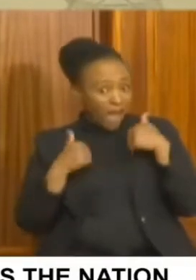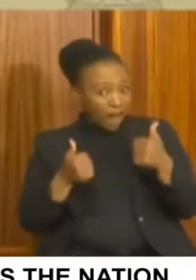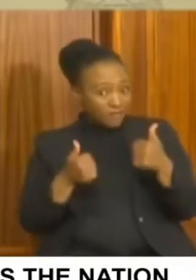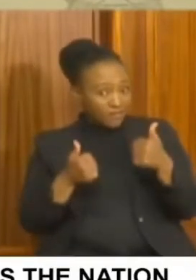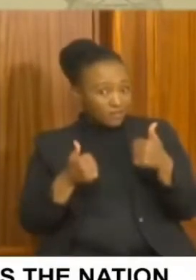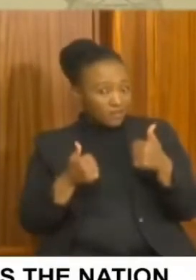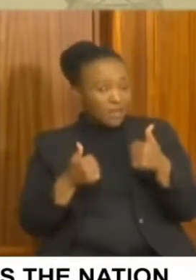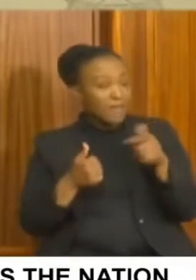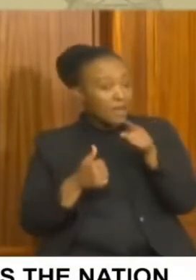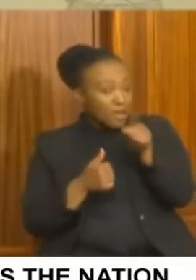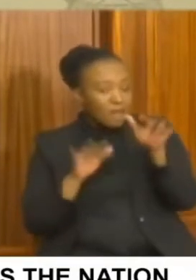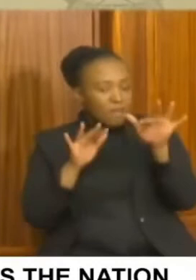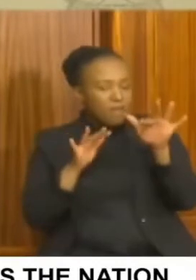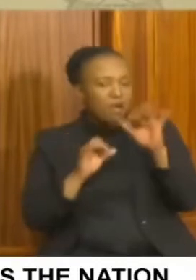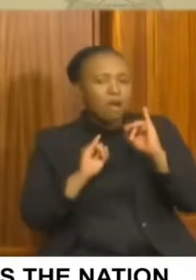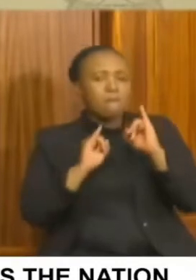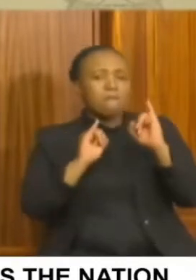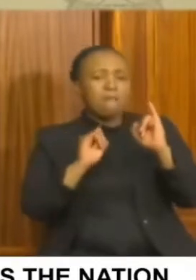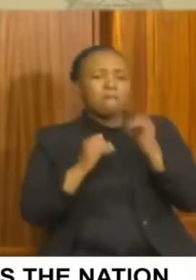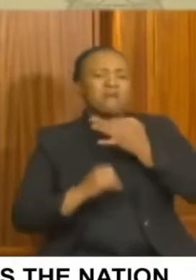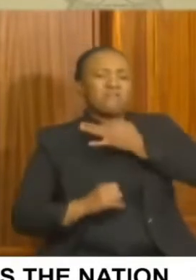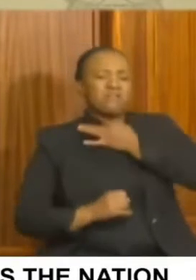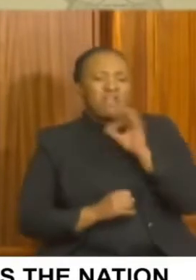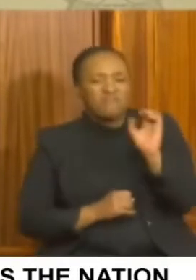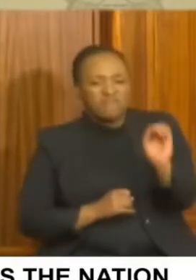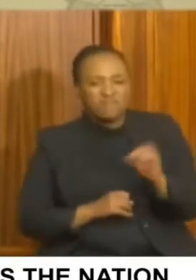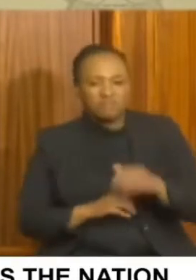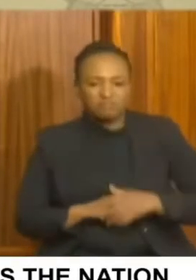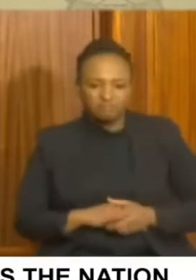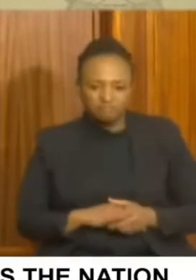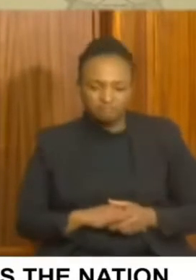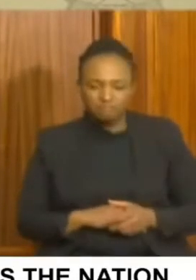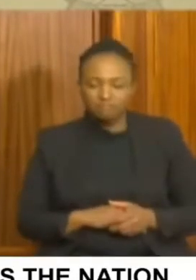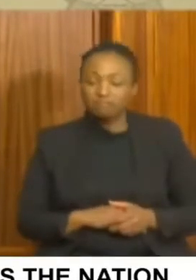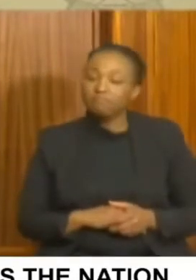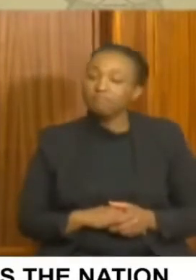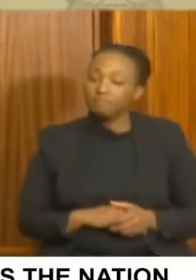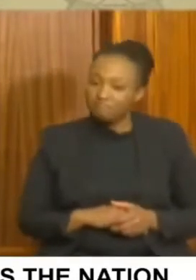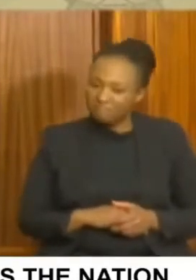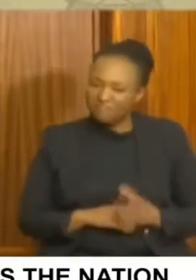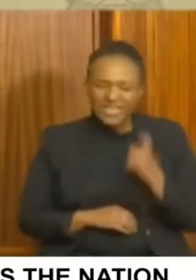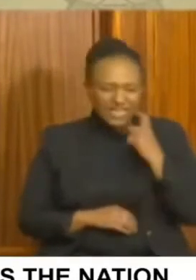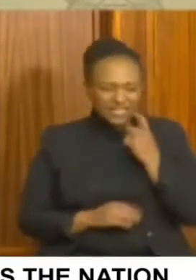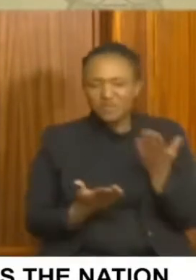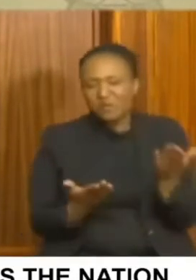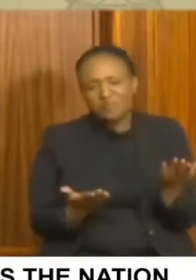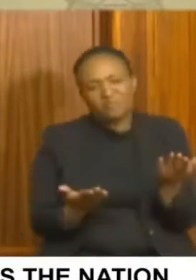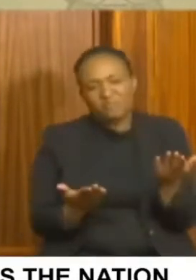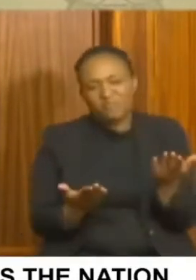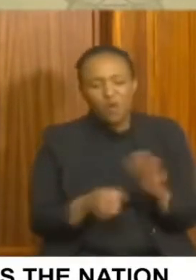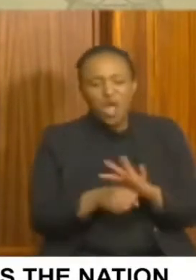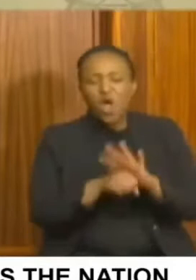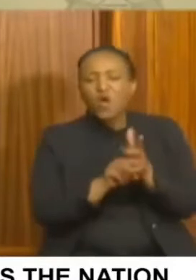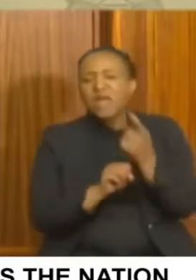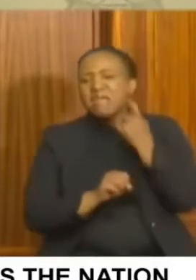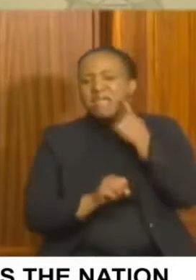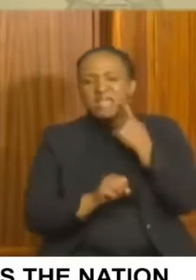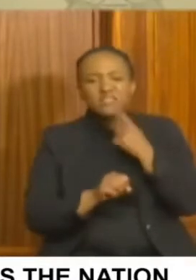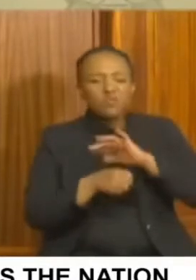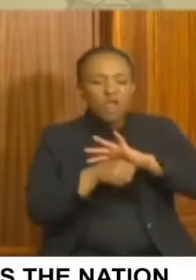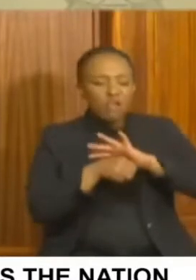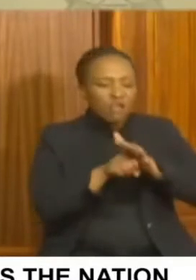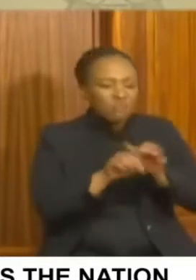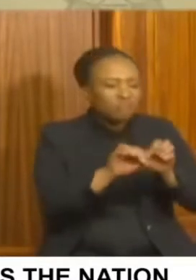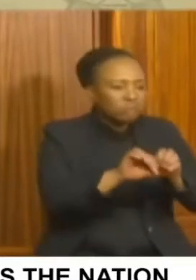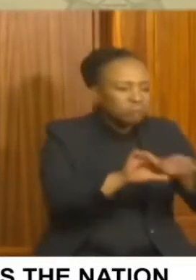at risk. Oh my goodness. It is unfortunately as easy as that. No, it's not. This